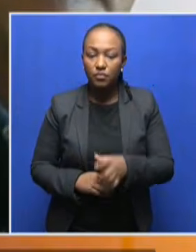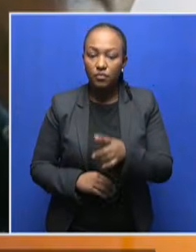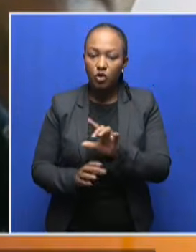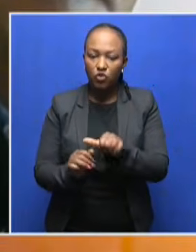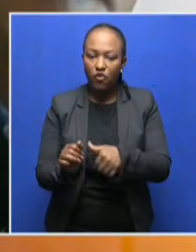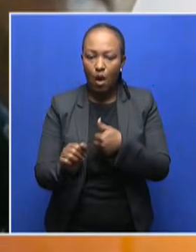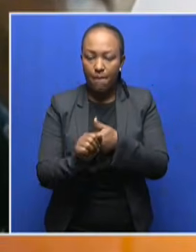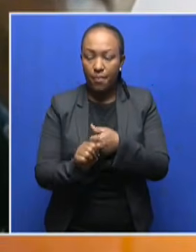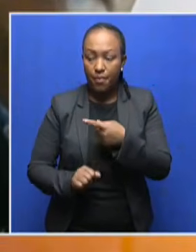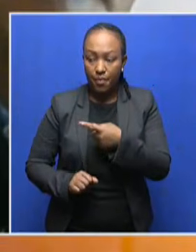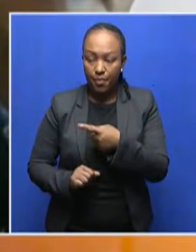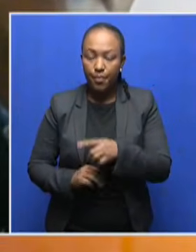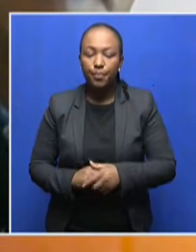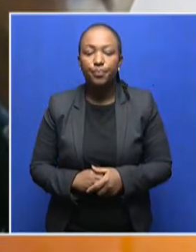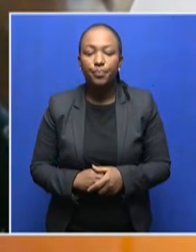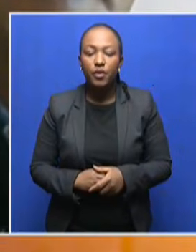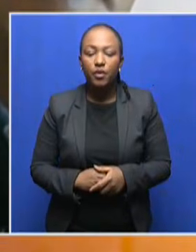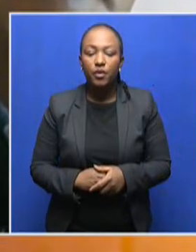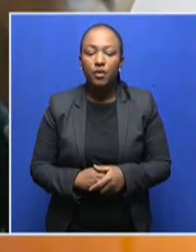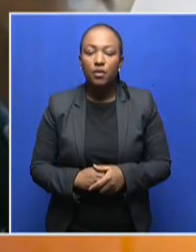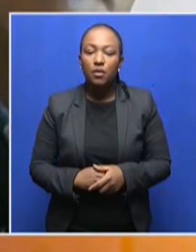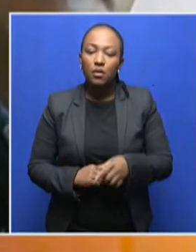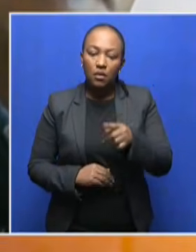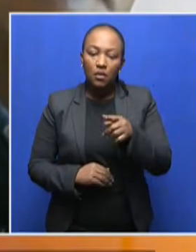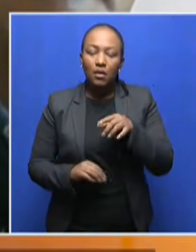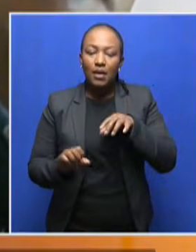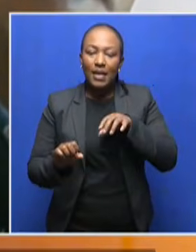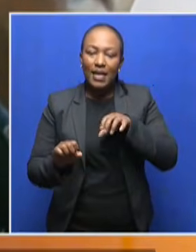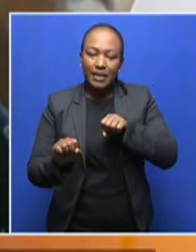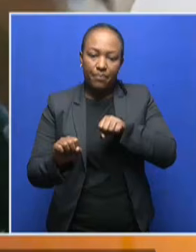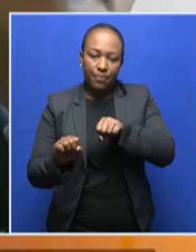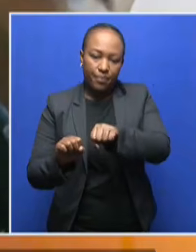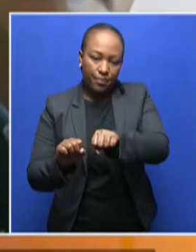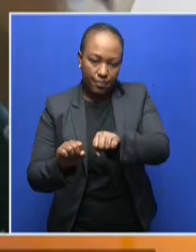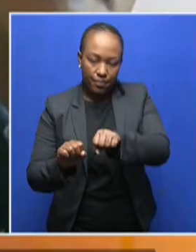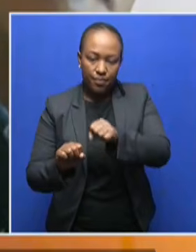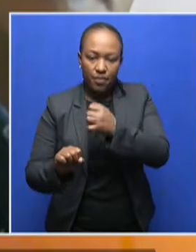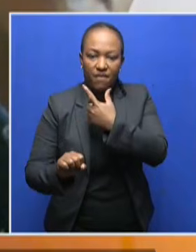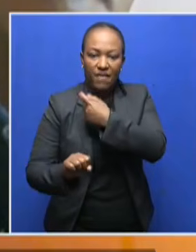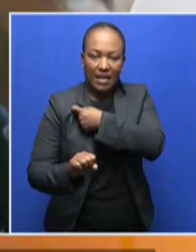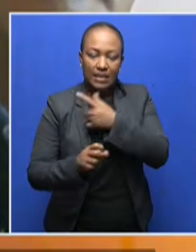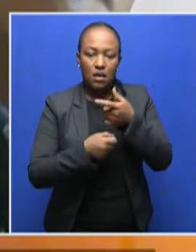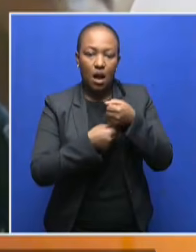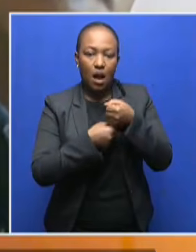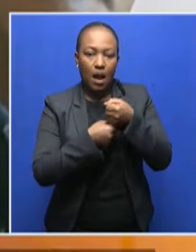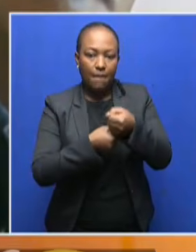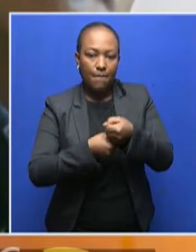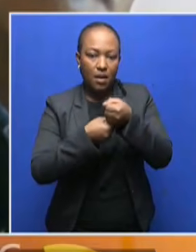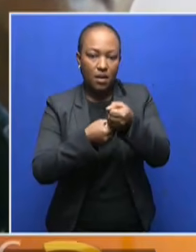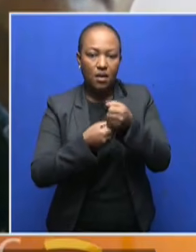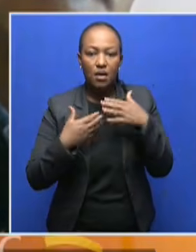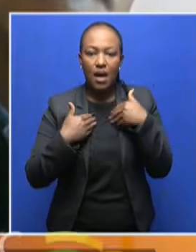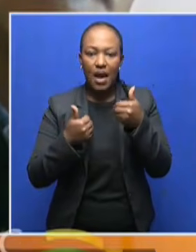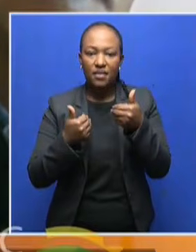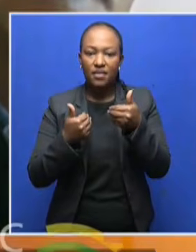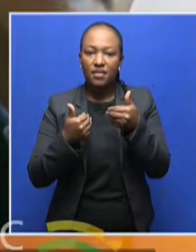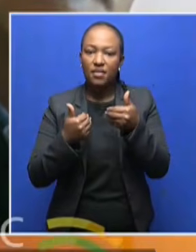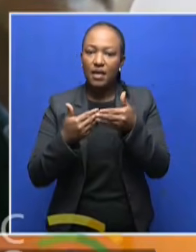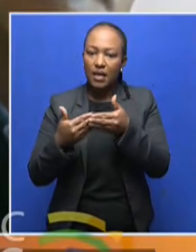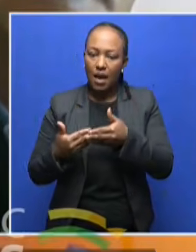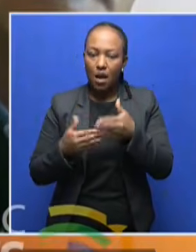so with that catch-up vaccination campaign, as it were, how will healthcare workers know where